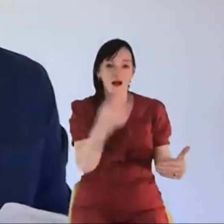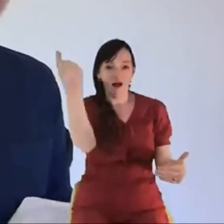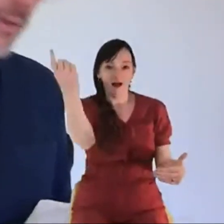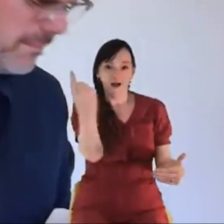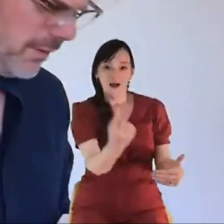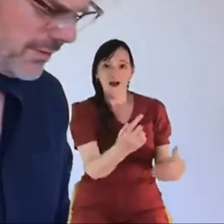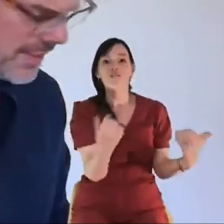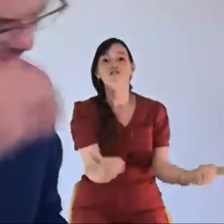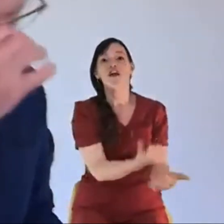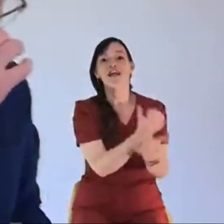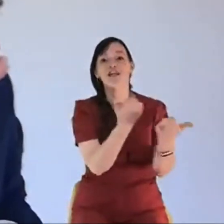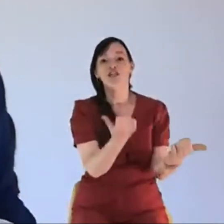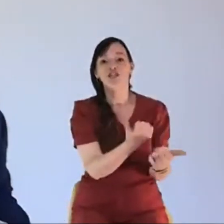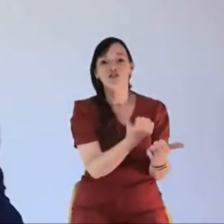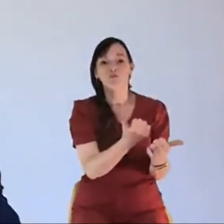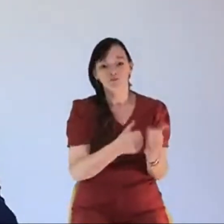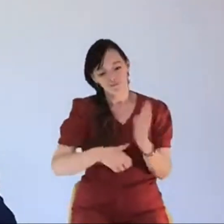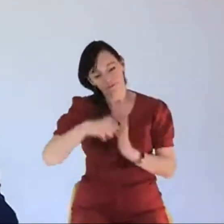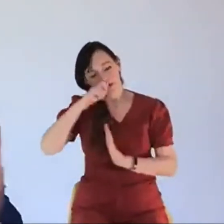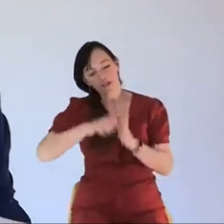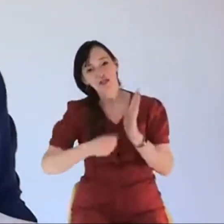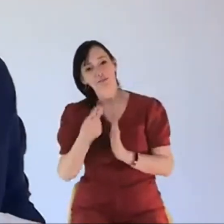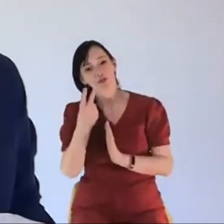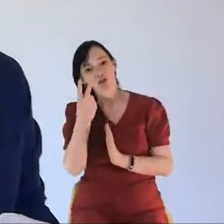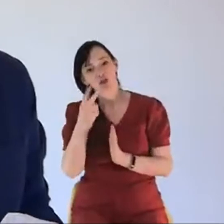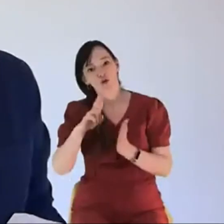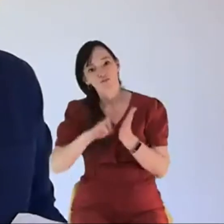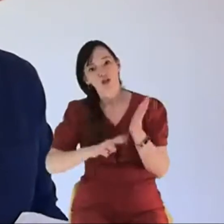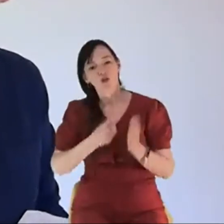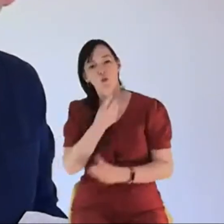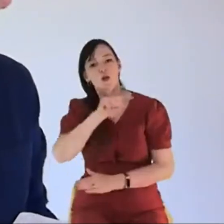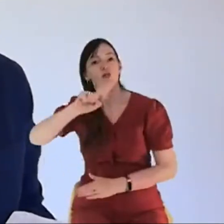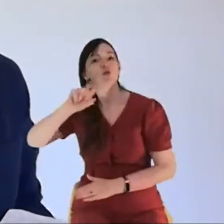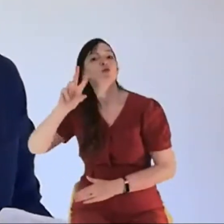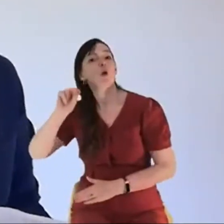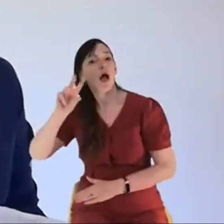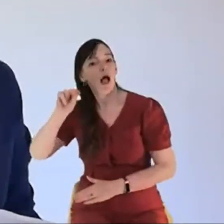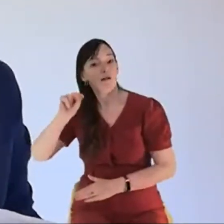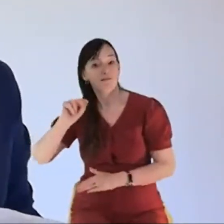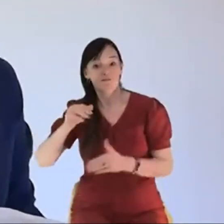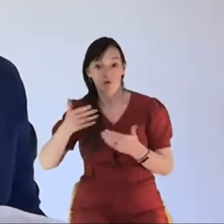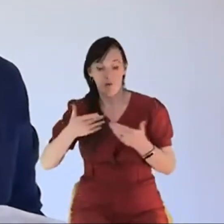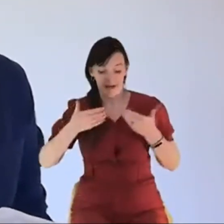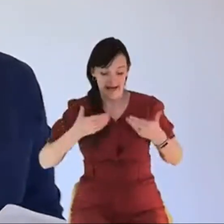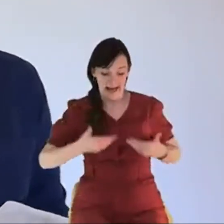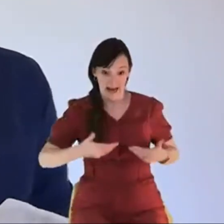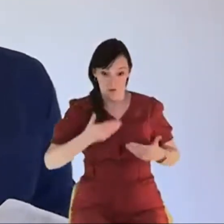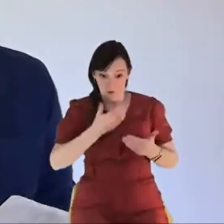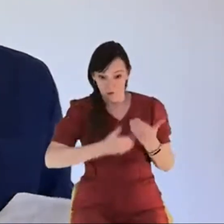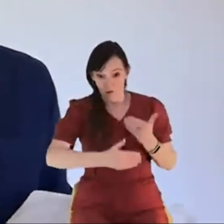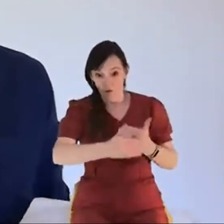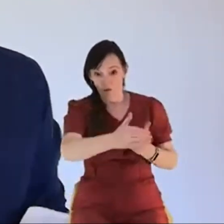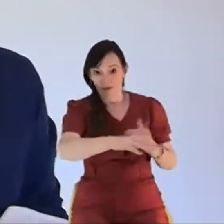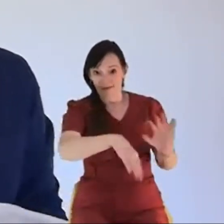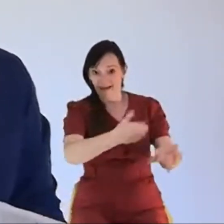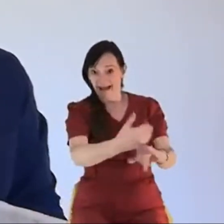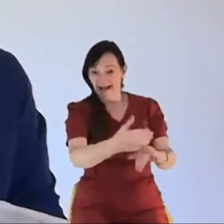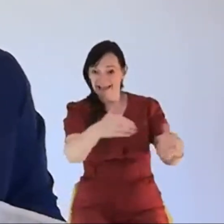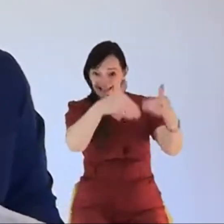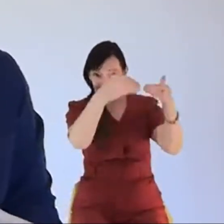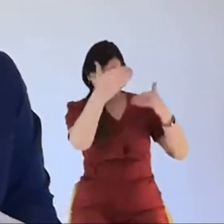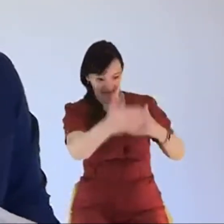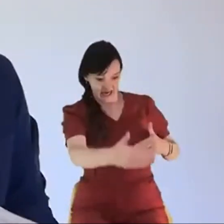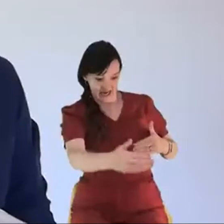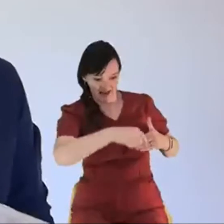And what Paul says In chapter 2 Verses 1 to 12 Is between Now and that day The world